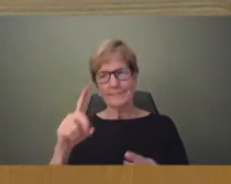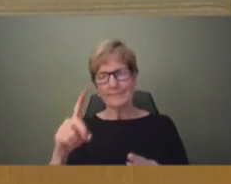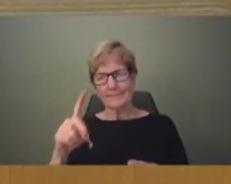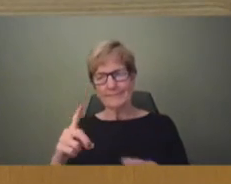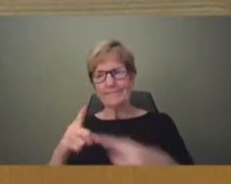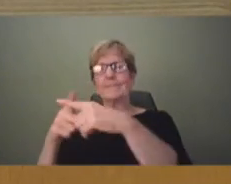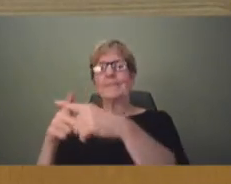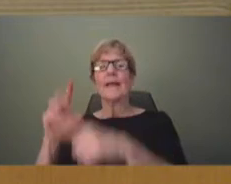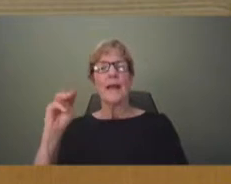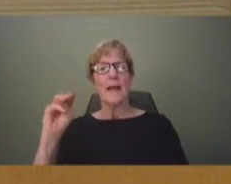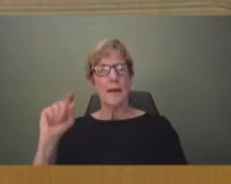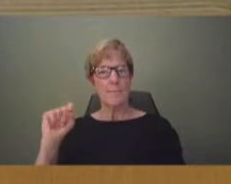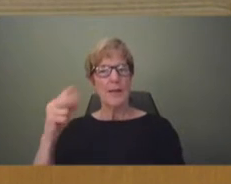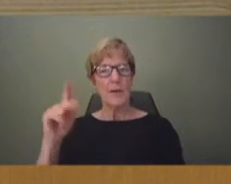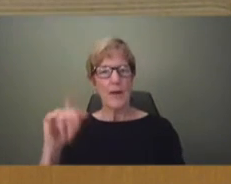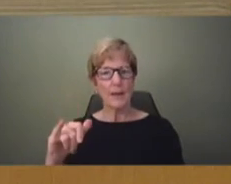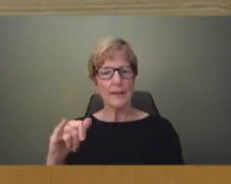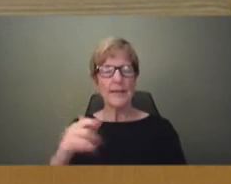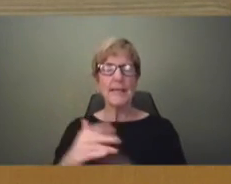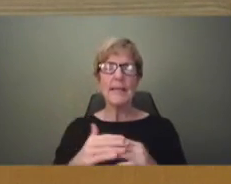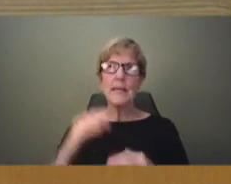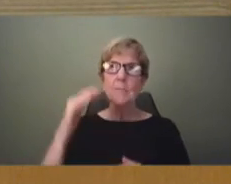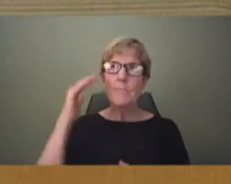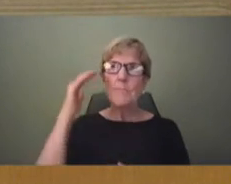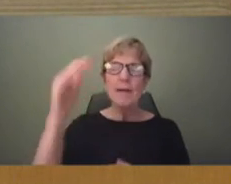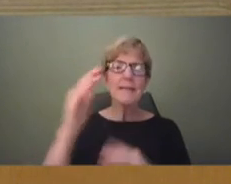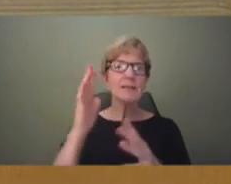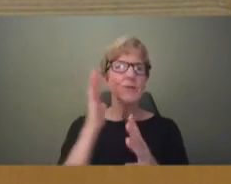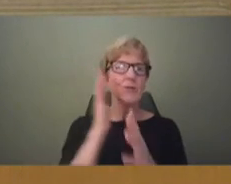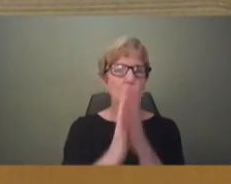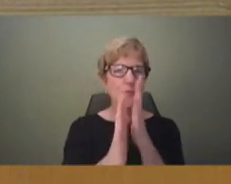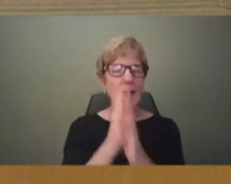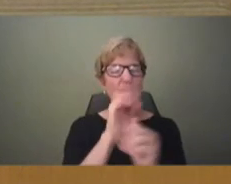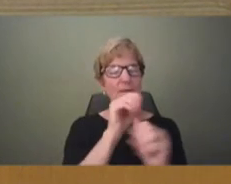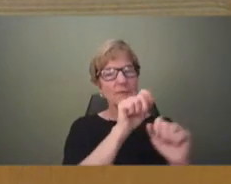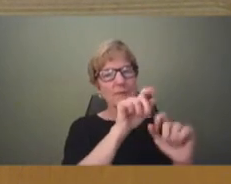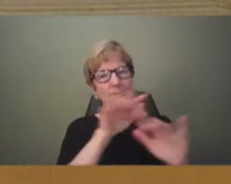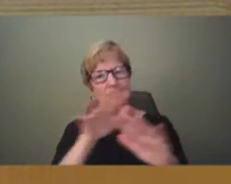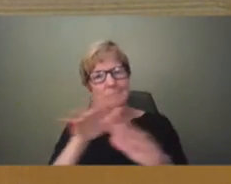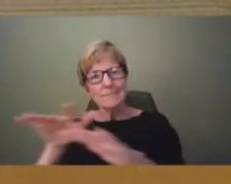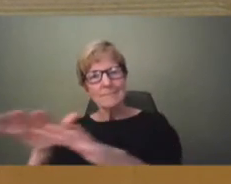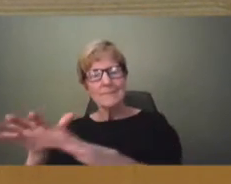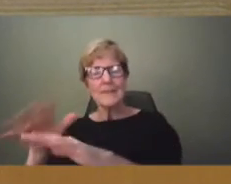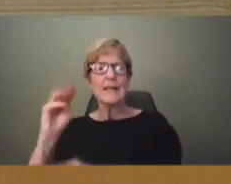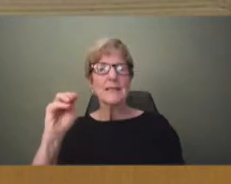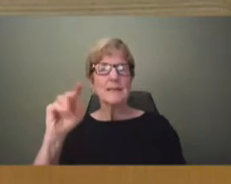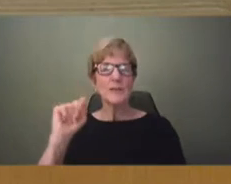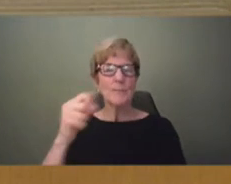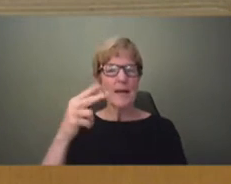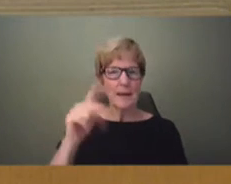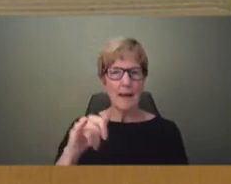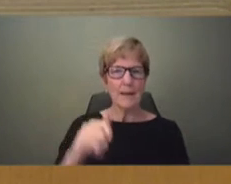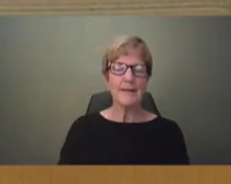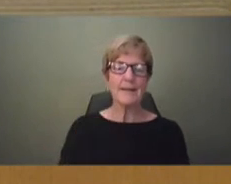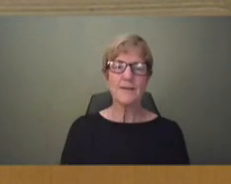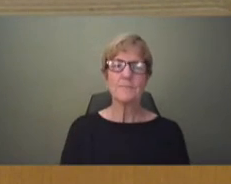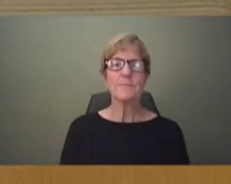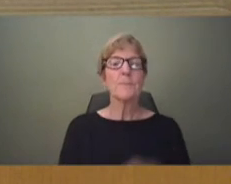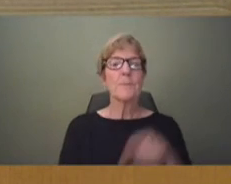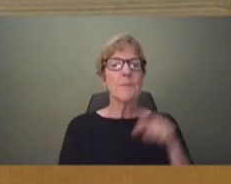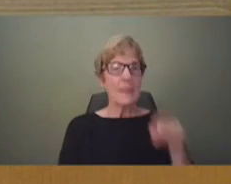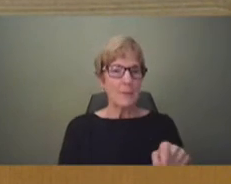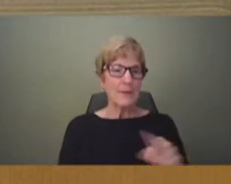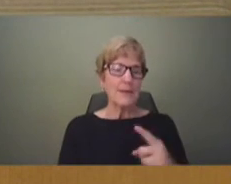talking immense amount of traffic leading into Mount Holly uh and with this particular